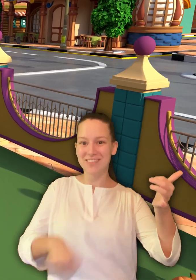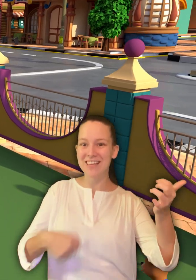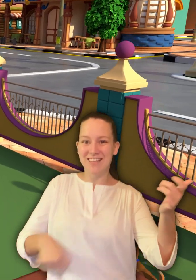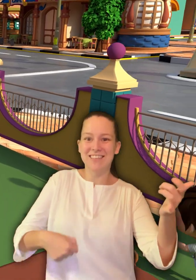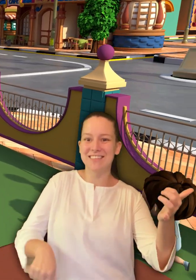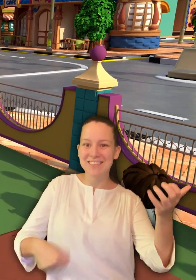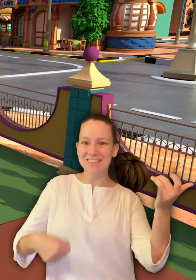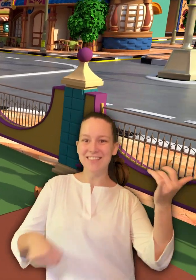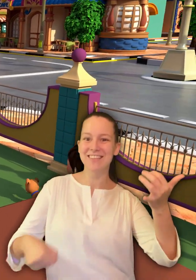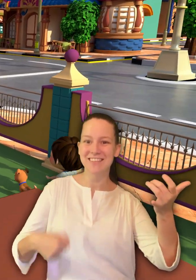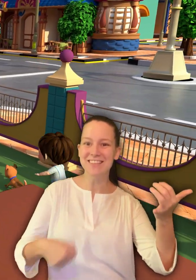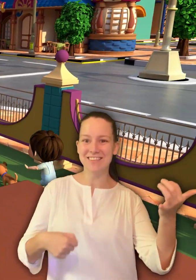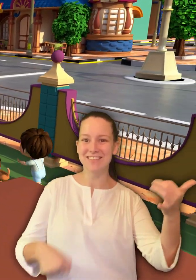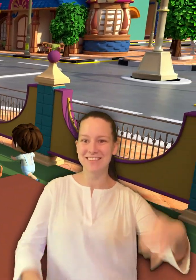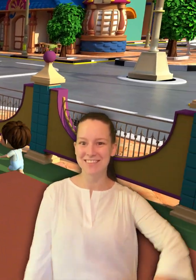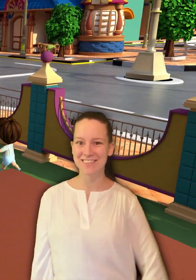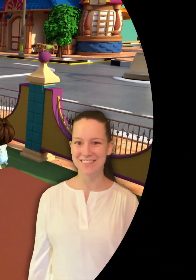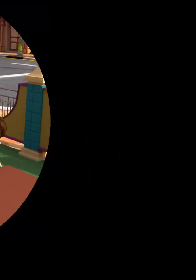foreign